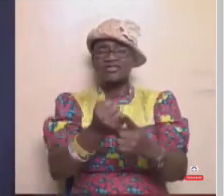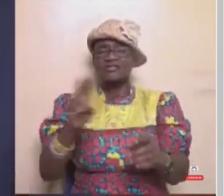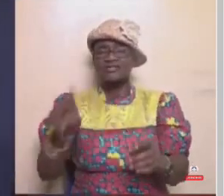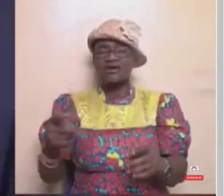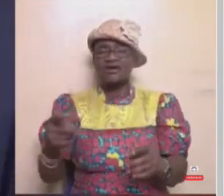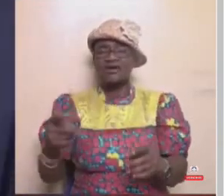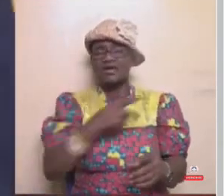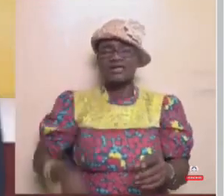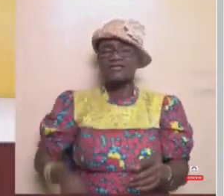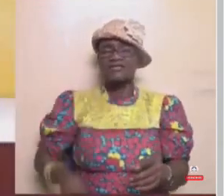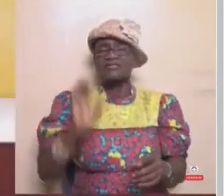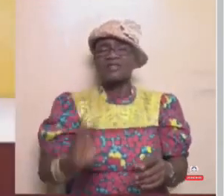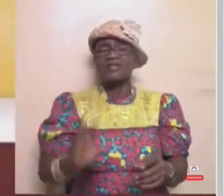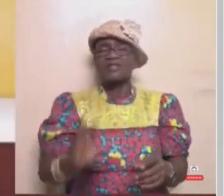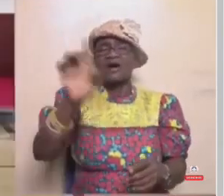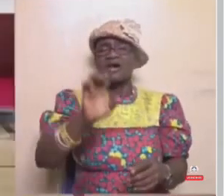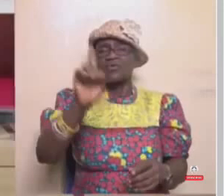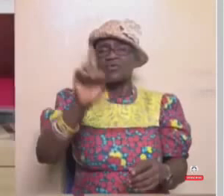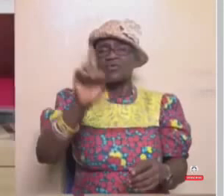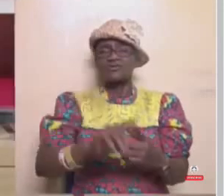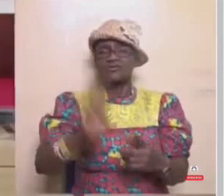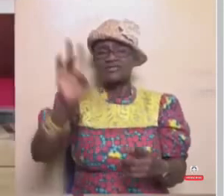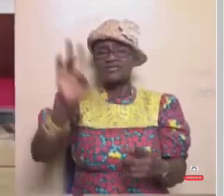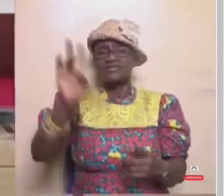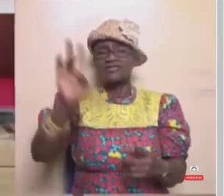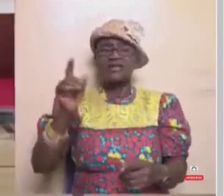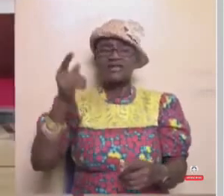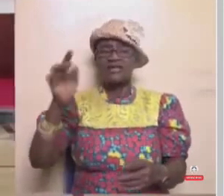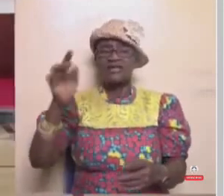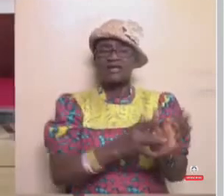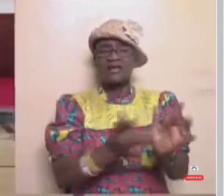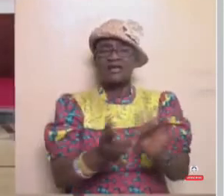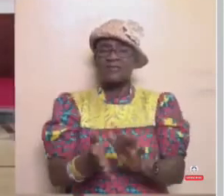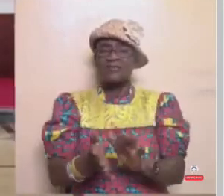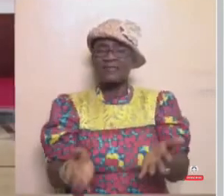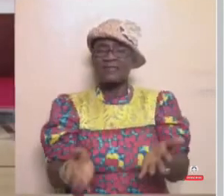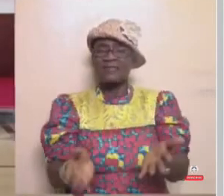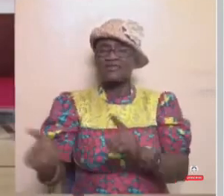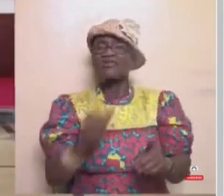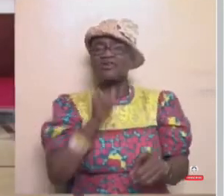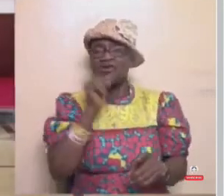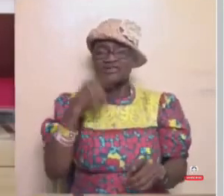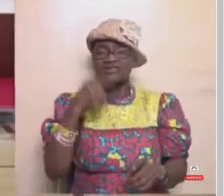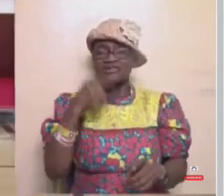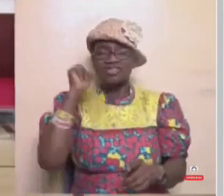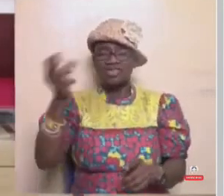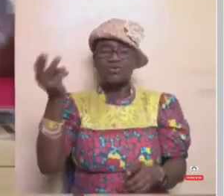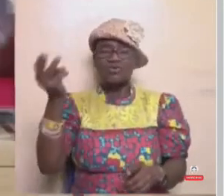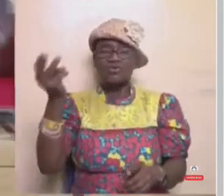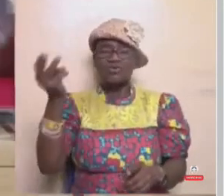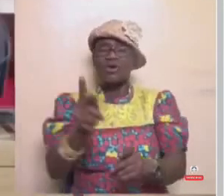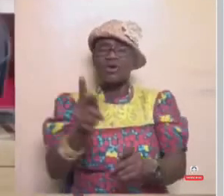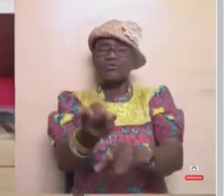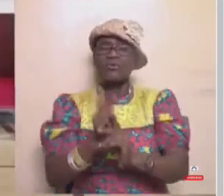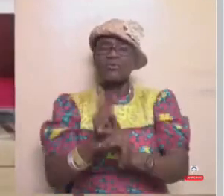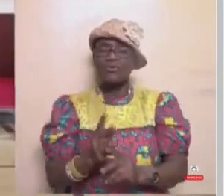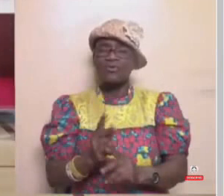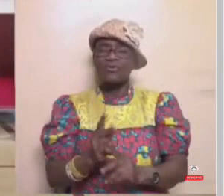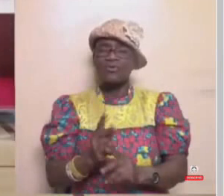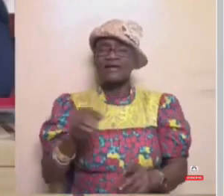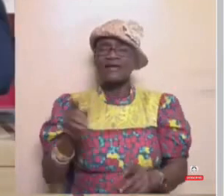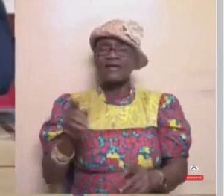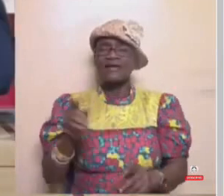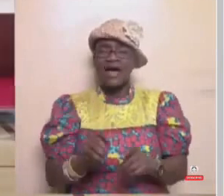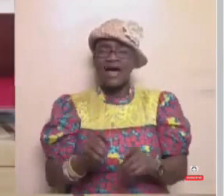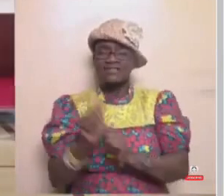7, the Bible didn't say she was the one who borrowed. As far as the Bible is concerned,